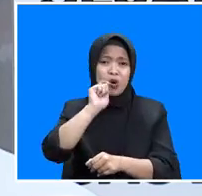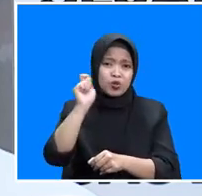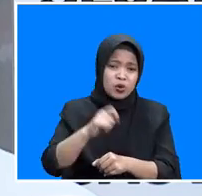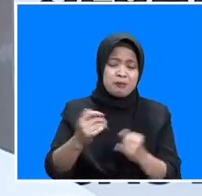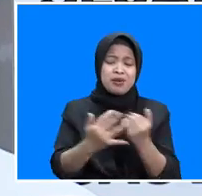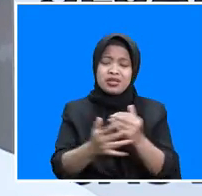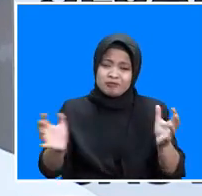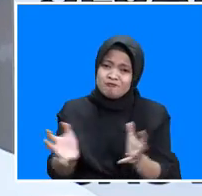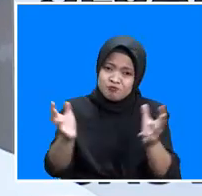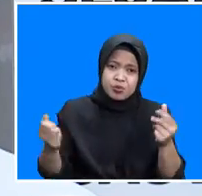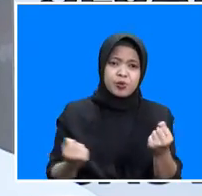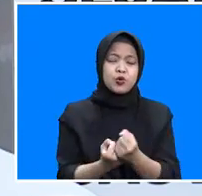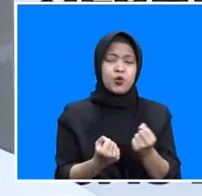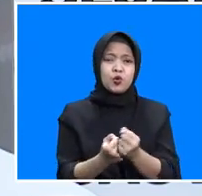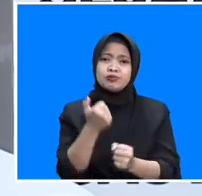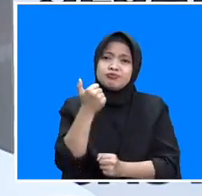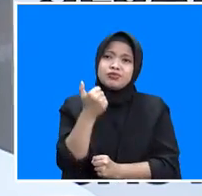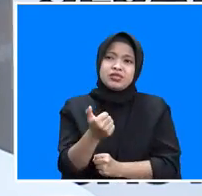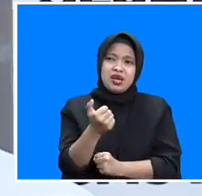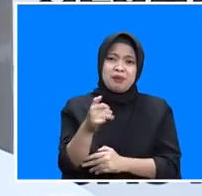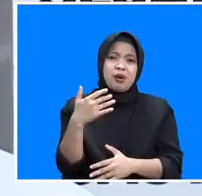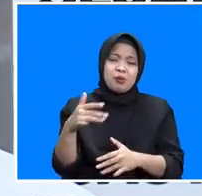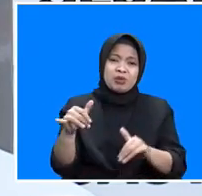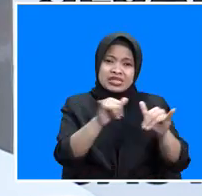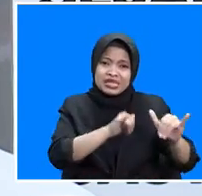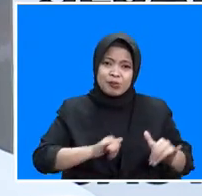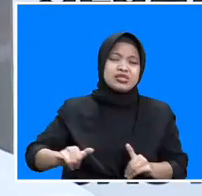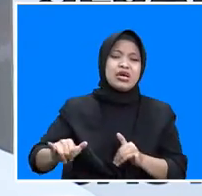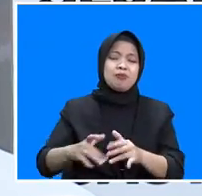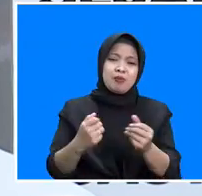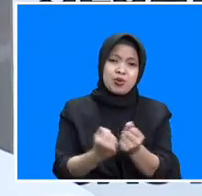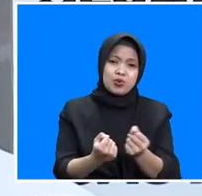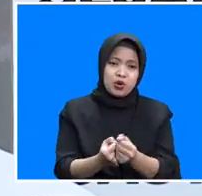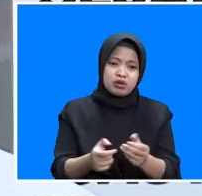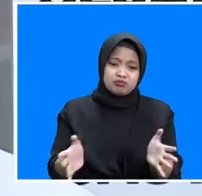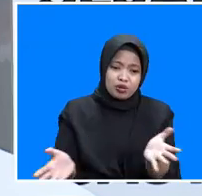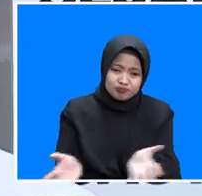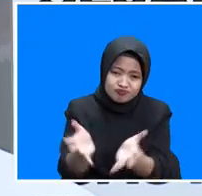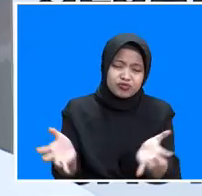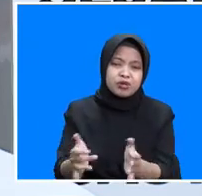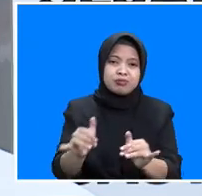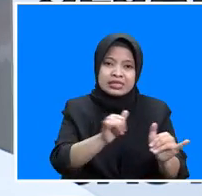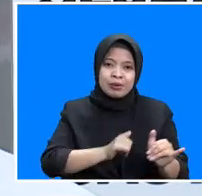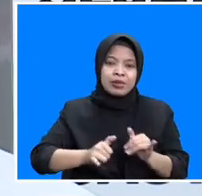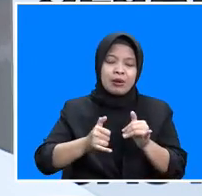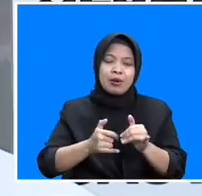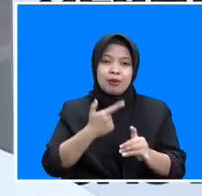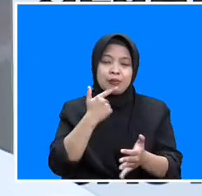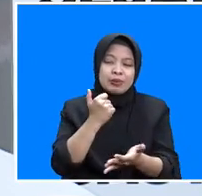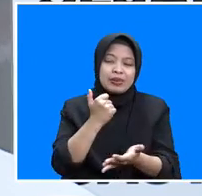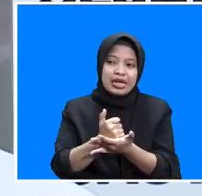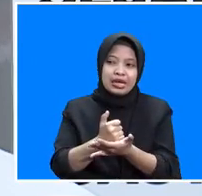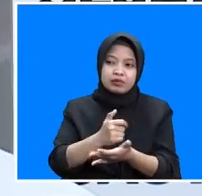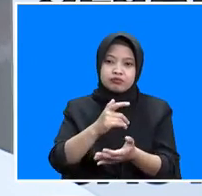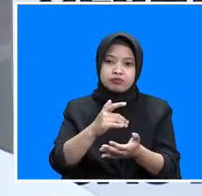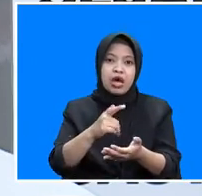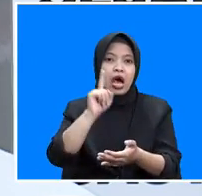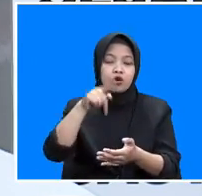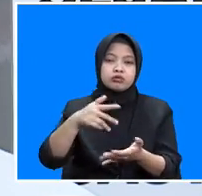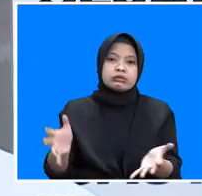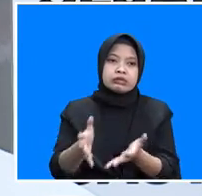everyone. Let's mobilise together, let's go back in really a positive way and in a supported